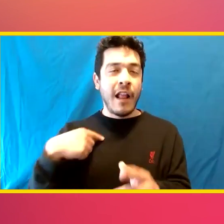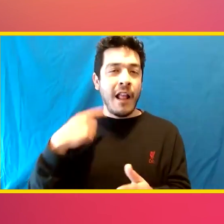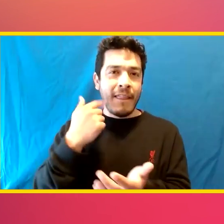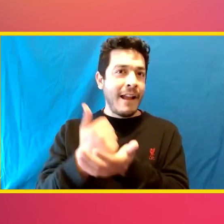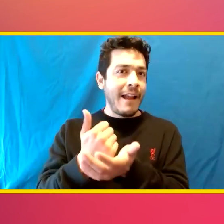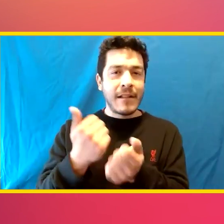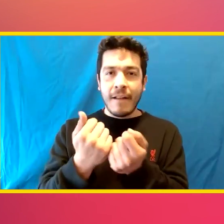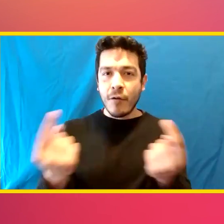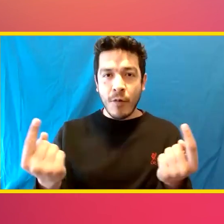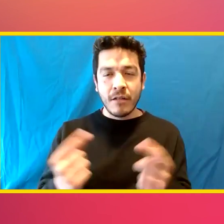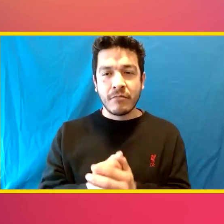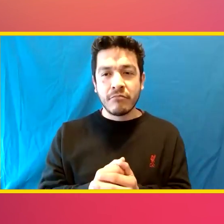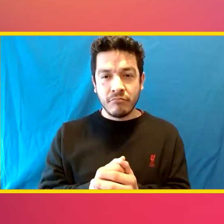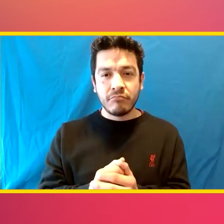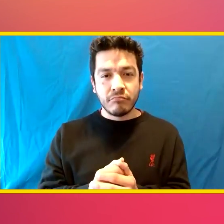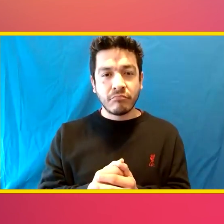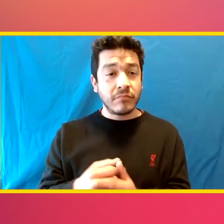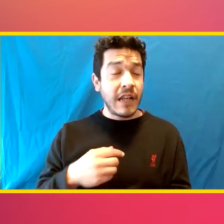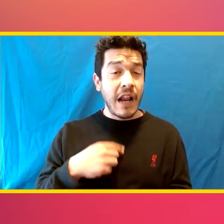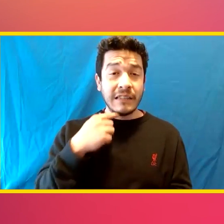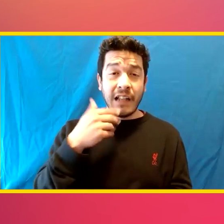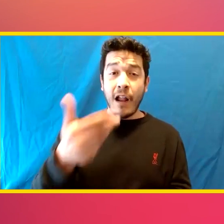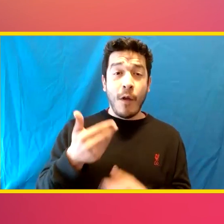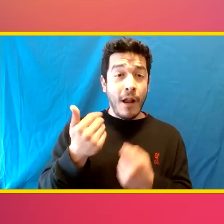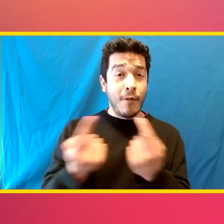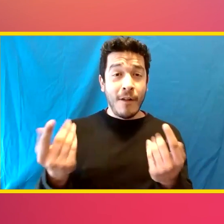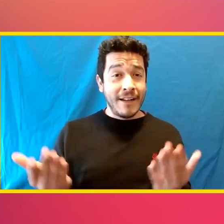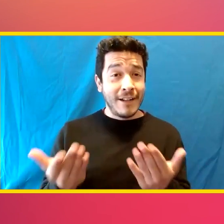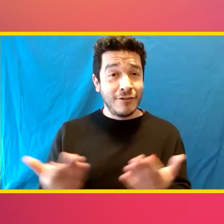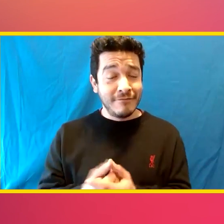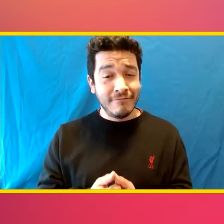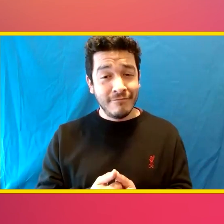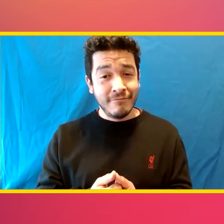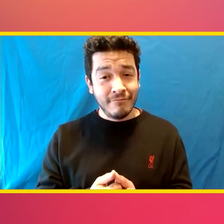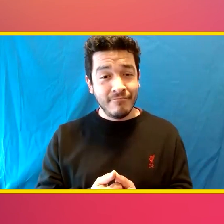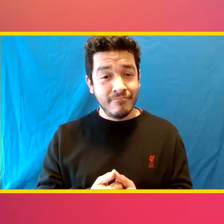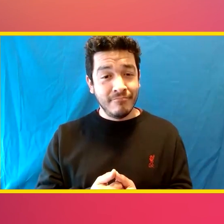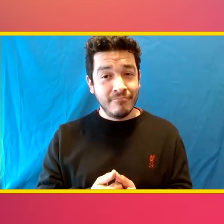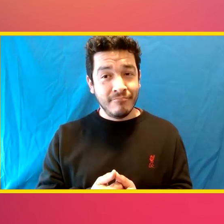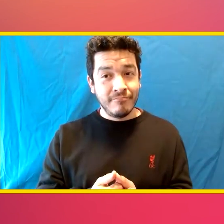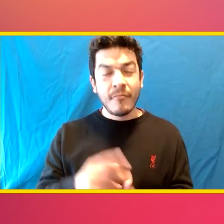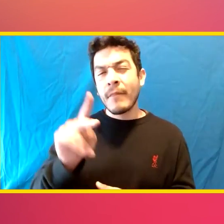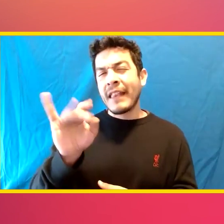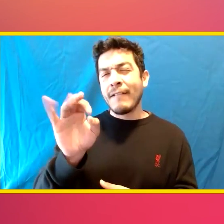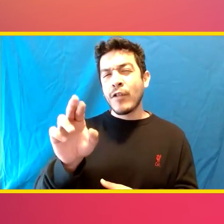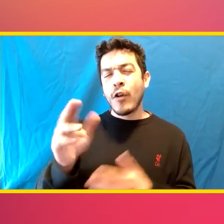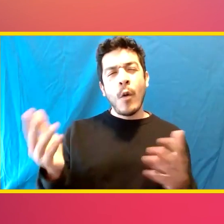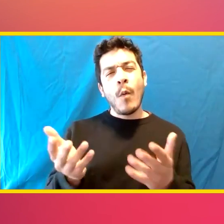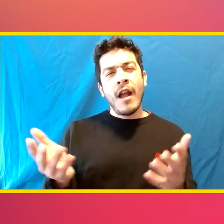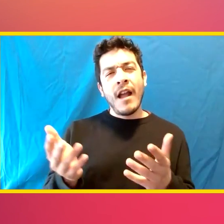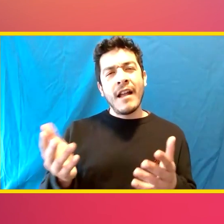helps everybody. So I say welcome everybody in. Mm. Kimfer, what